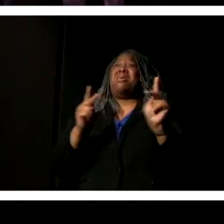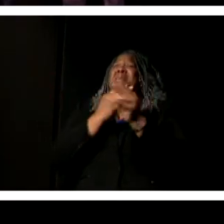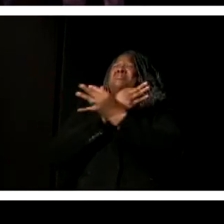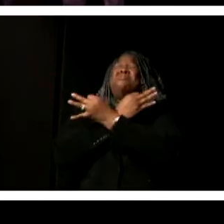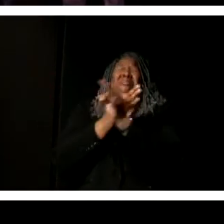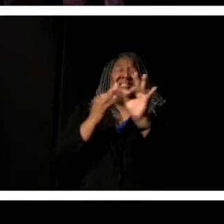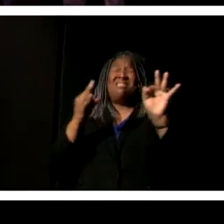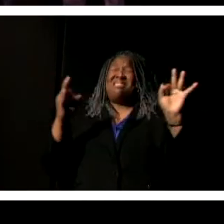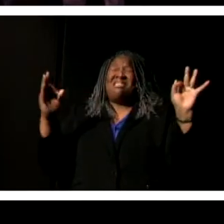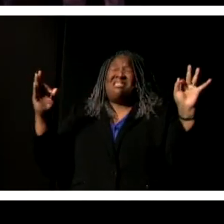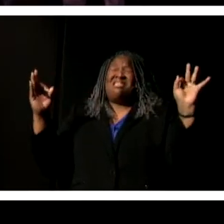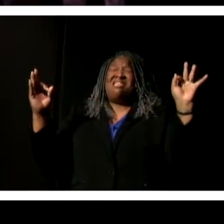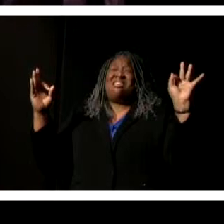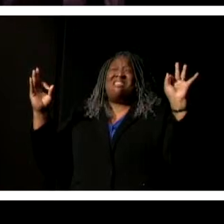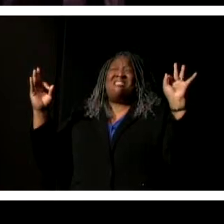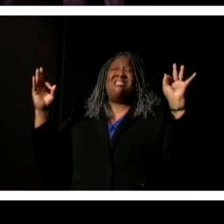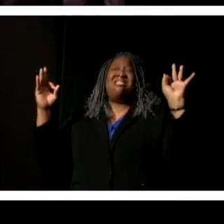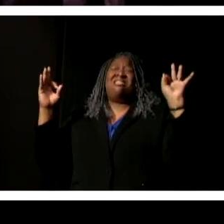free,